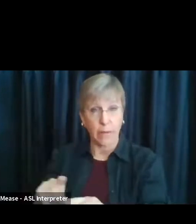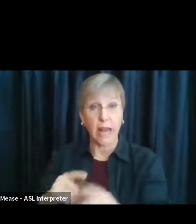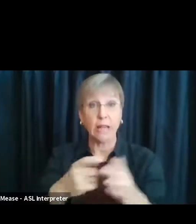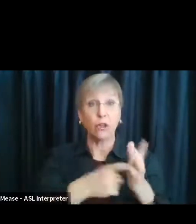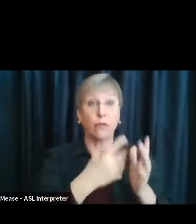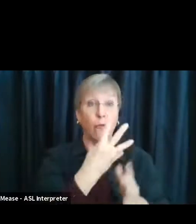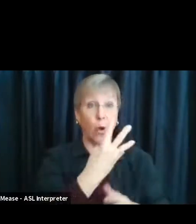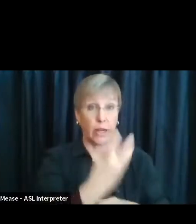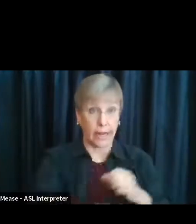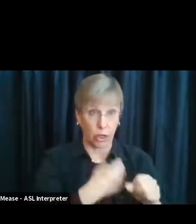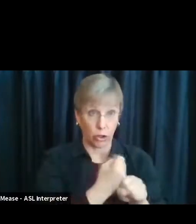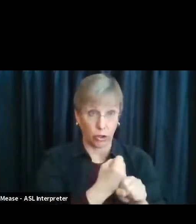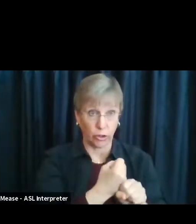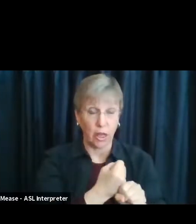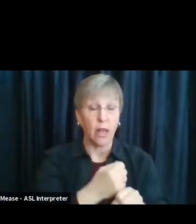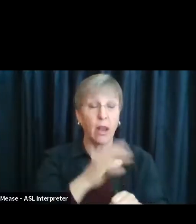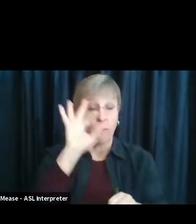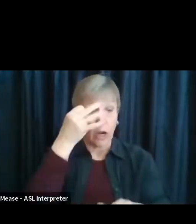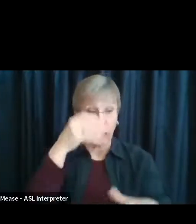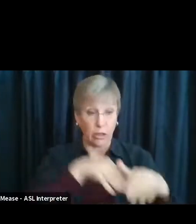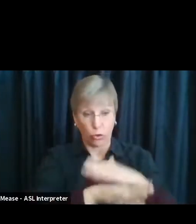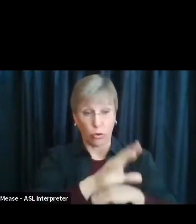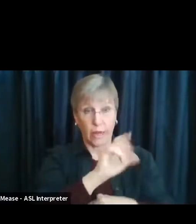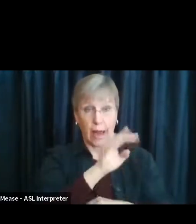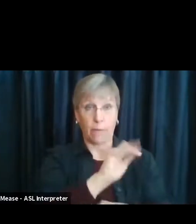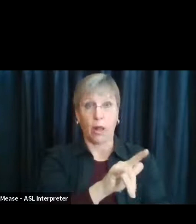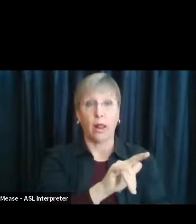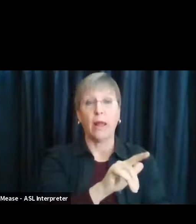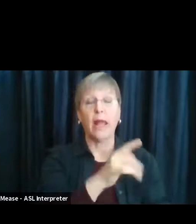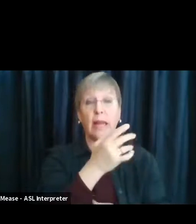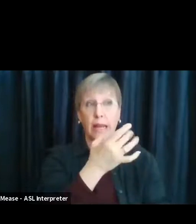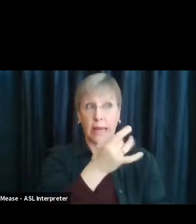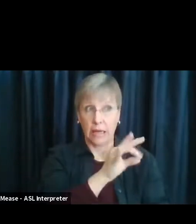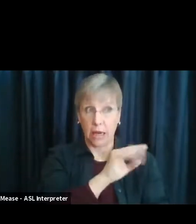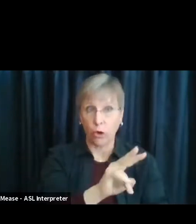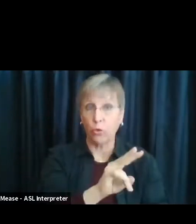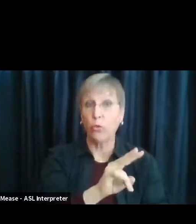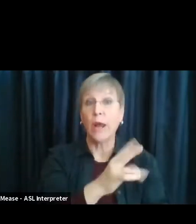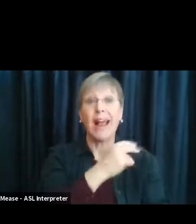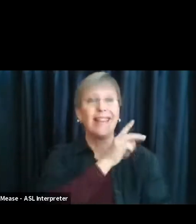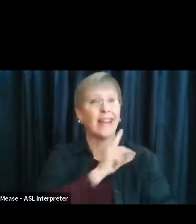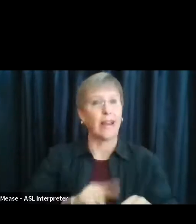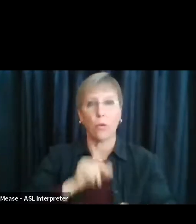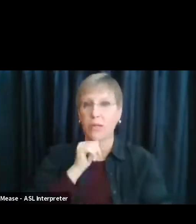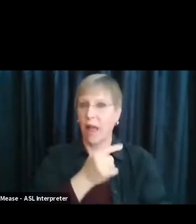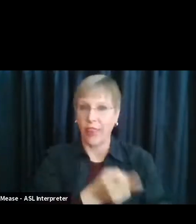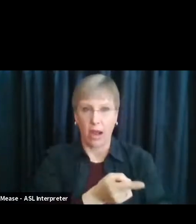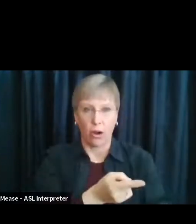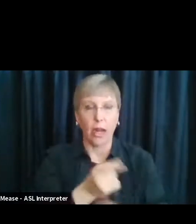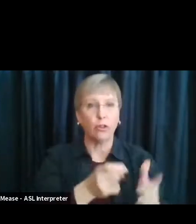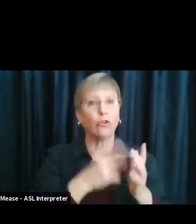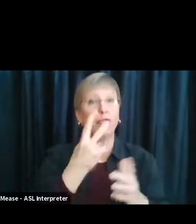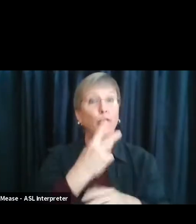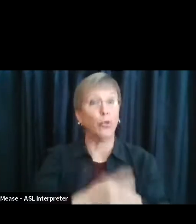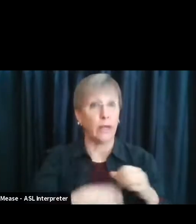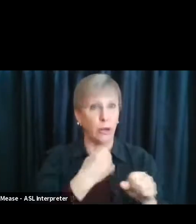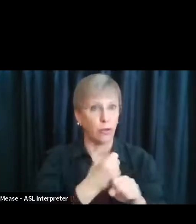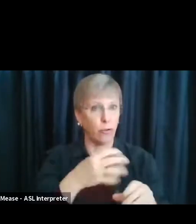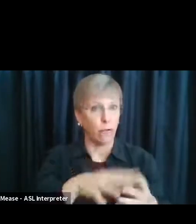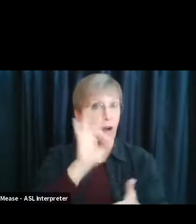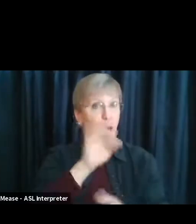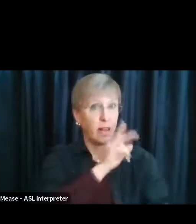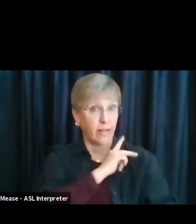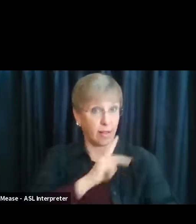capital in 1892, but they didn't find the king there, and it took 2 more years to find the